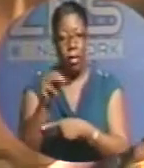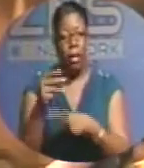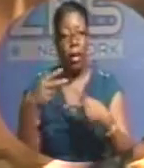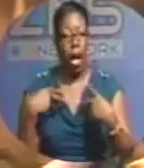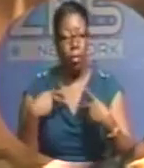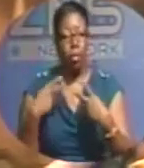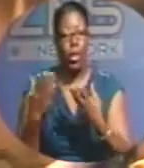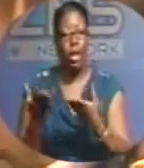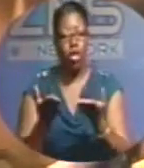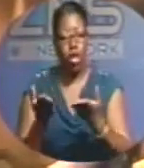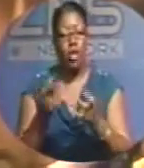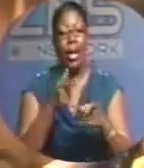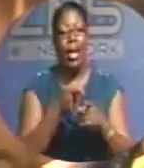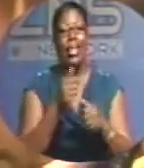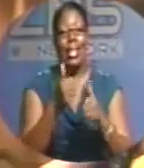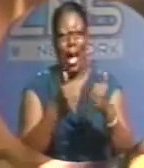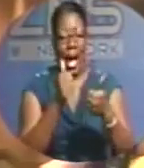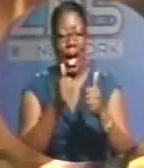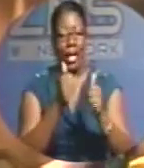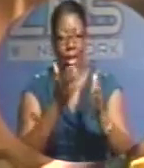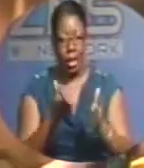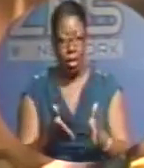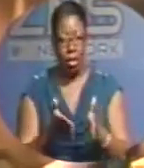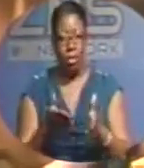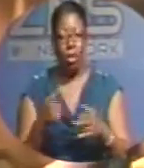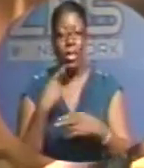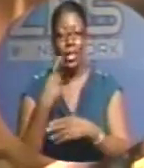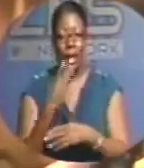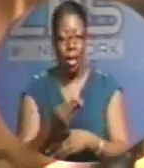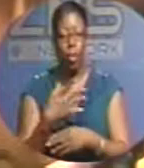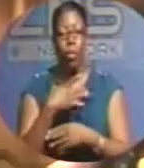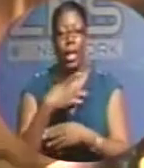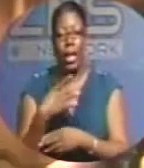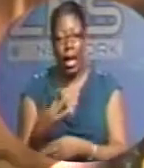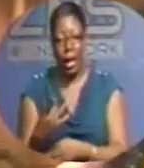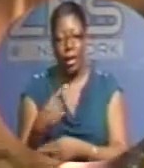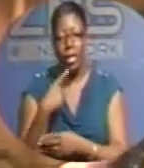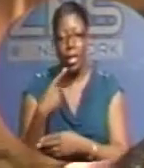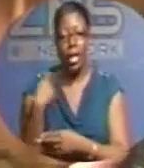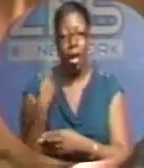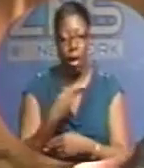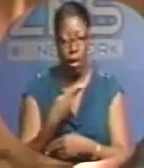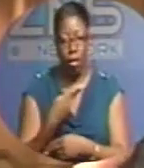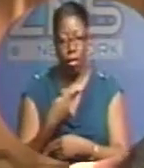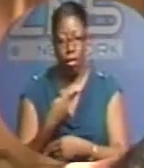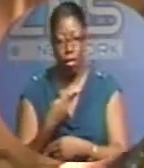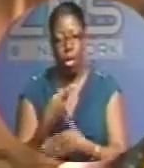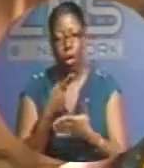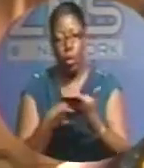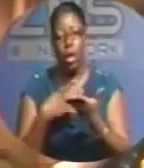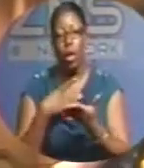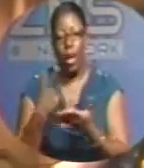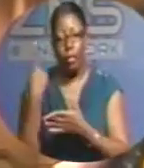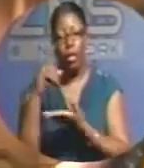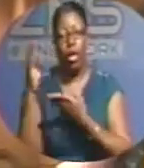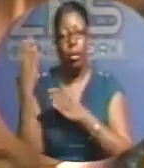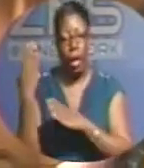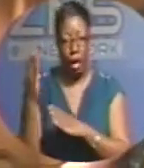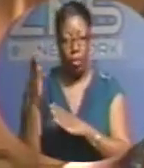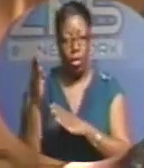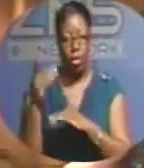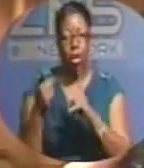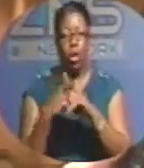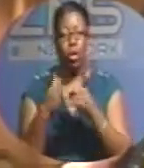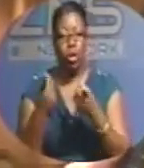really to serve the athletes. So it's we're going to tell them what we would like, and then they tell us in return what they would like for the Bahamas Olympic Committee